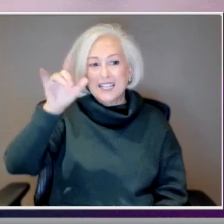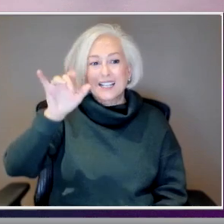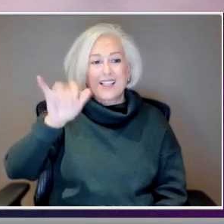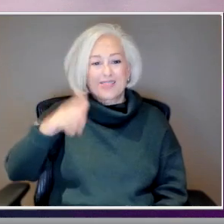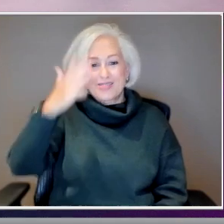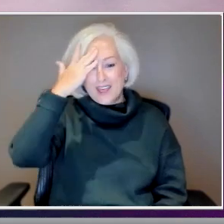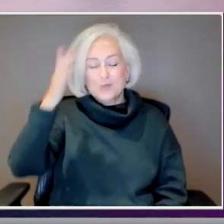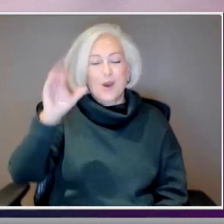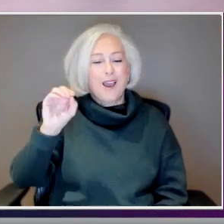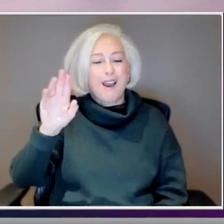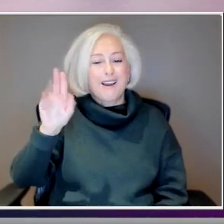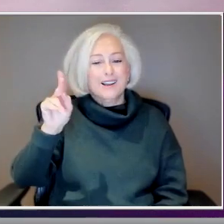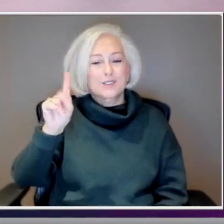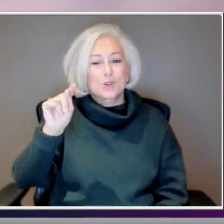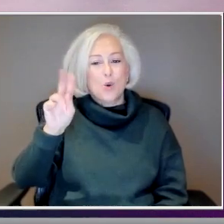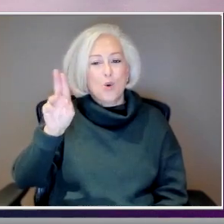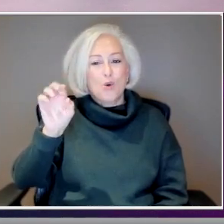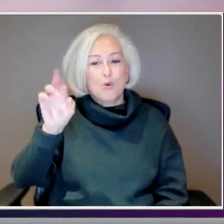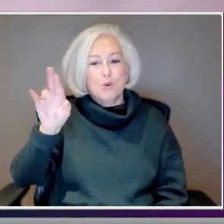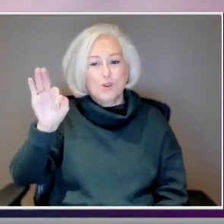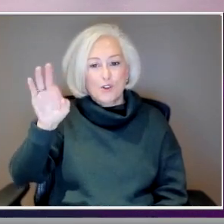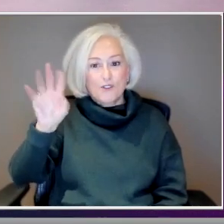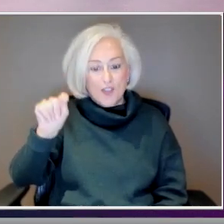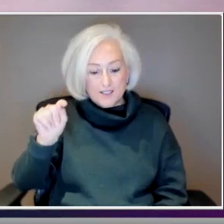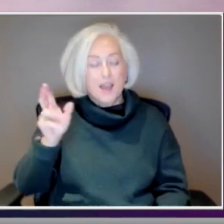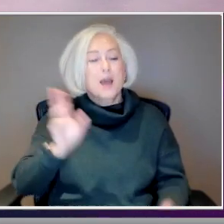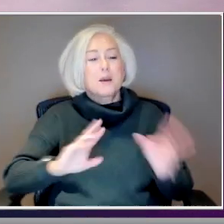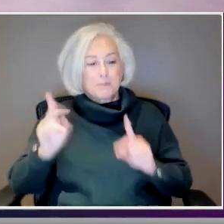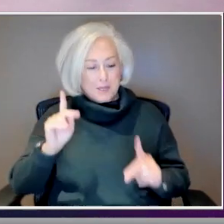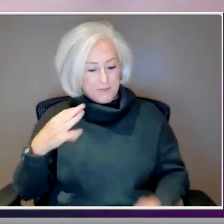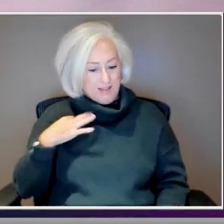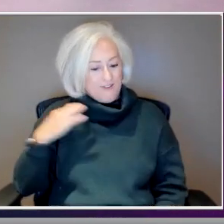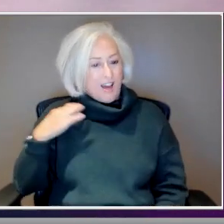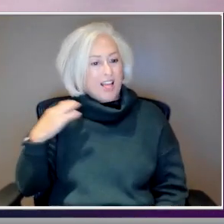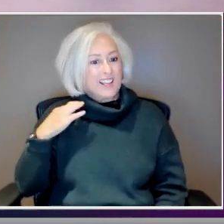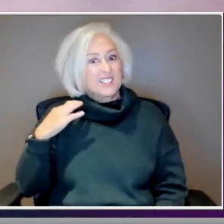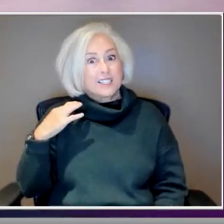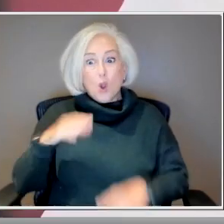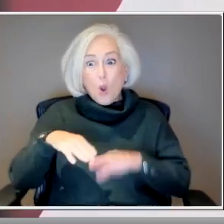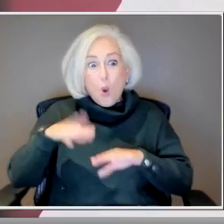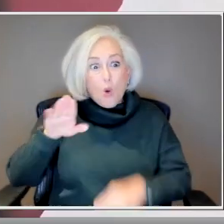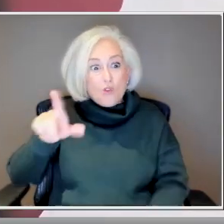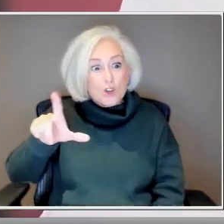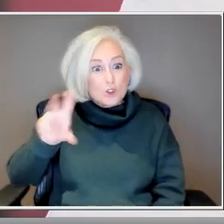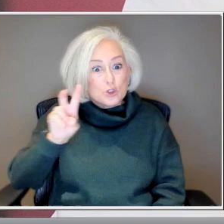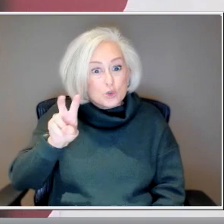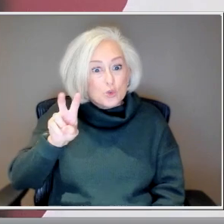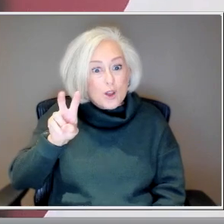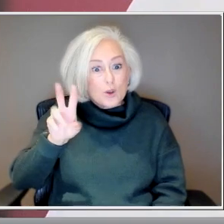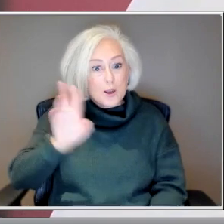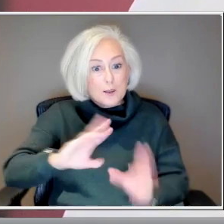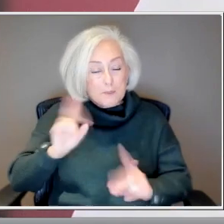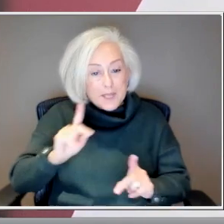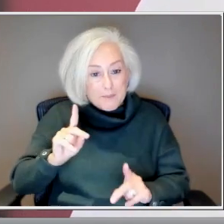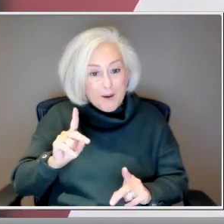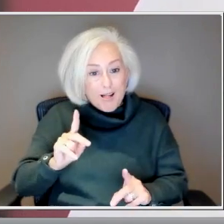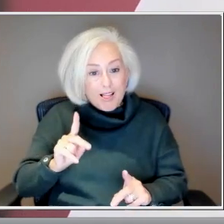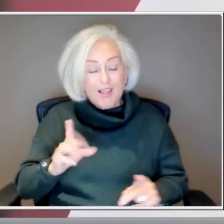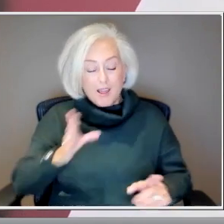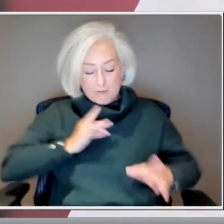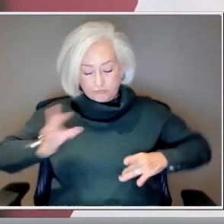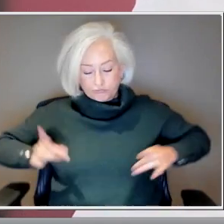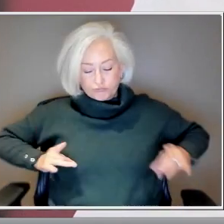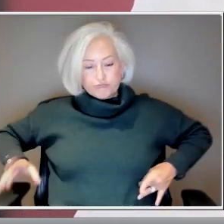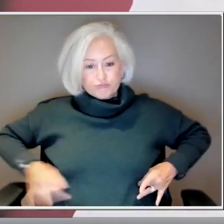people volunteered to wear heart monitors yes, for they it. had over 200 volunteers, and they previously looked at over 3,000 of them. There was this was the second part